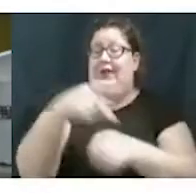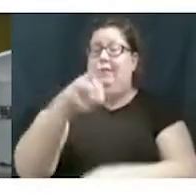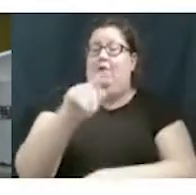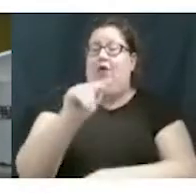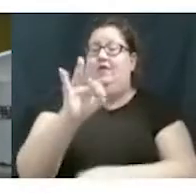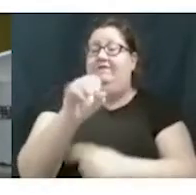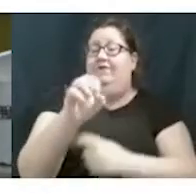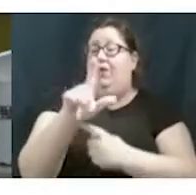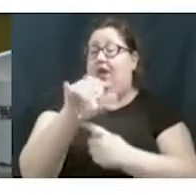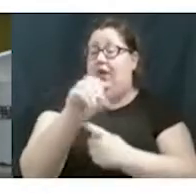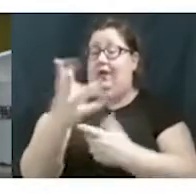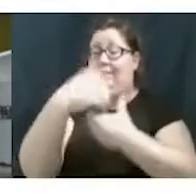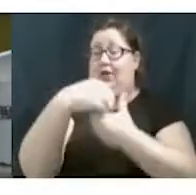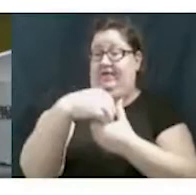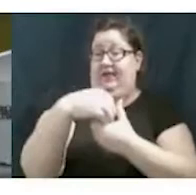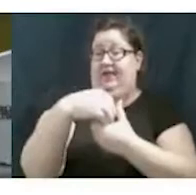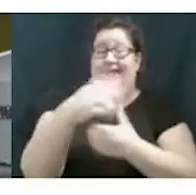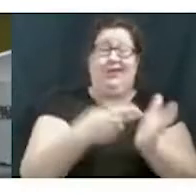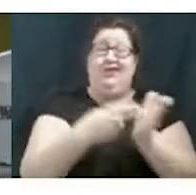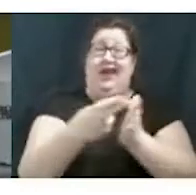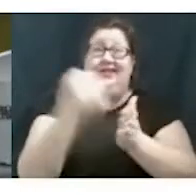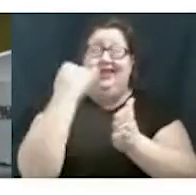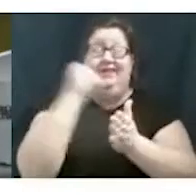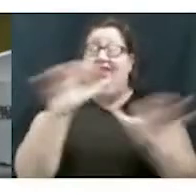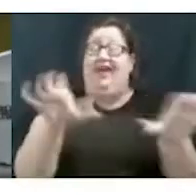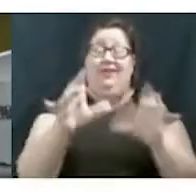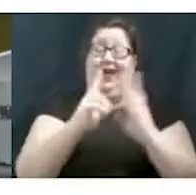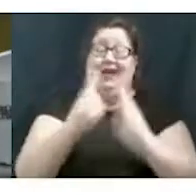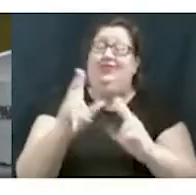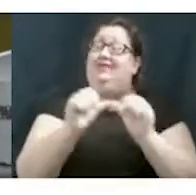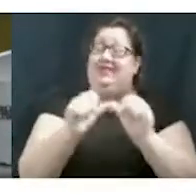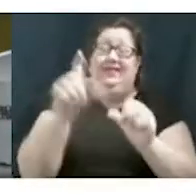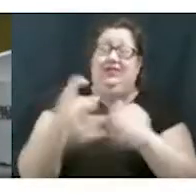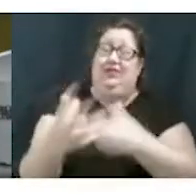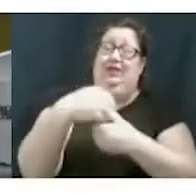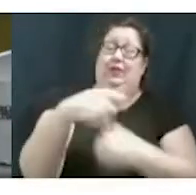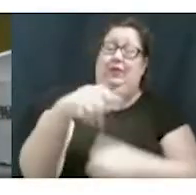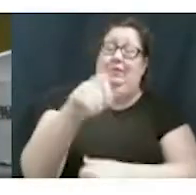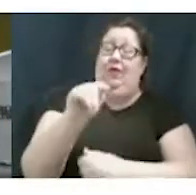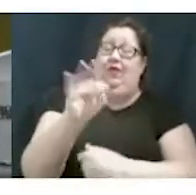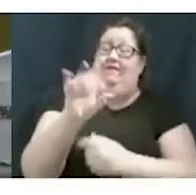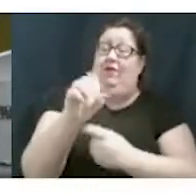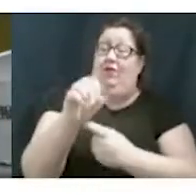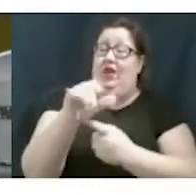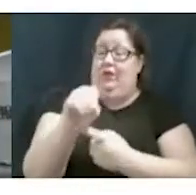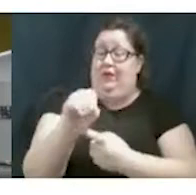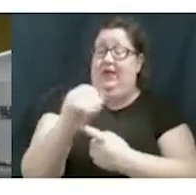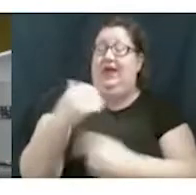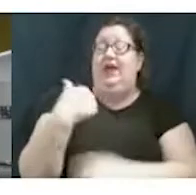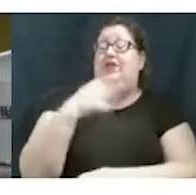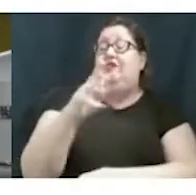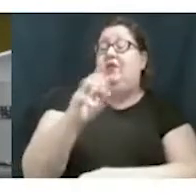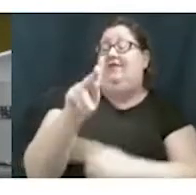part of it, which quite honestly, if you're not doing honors, you should still have a portfolio. We have a Wake County event